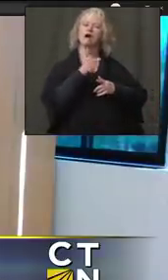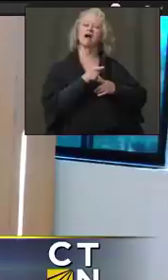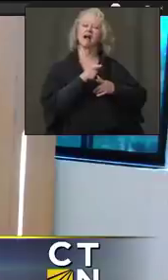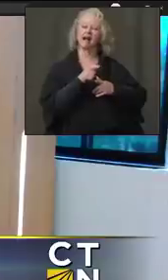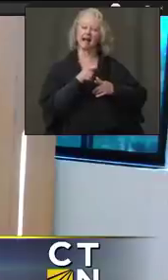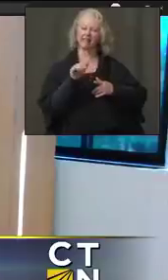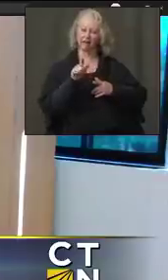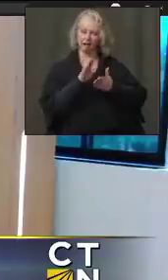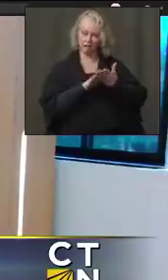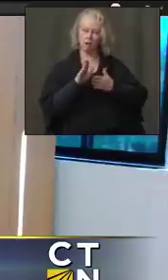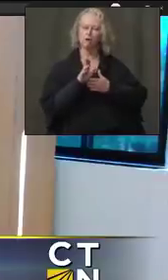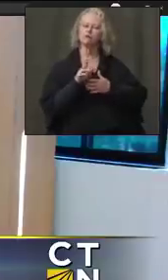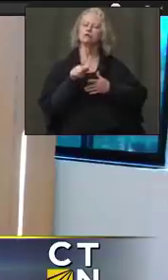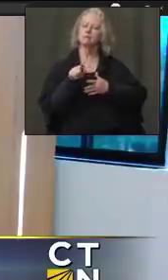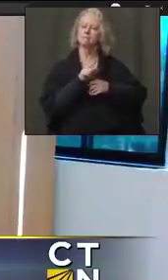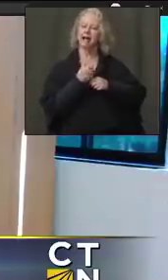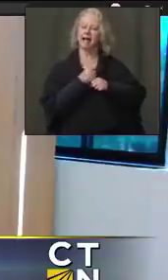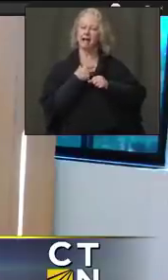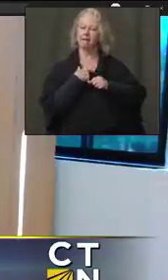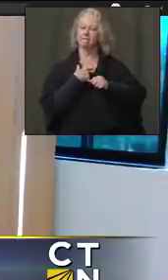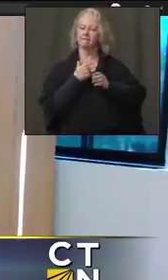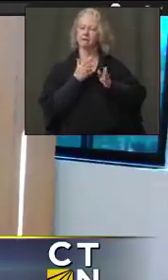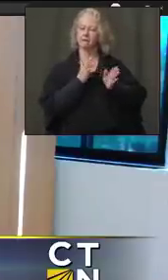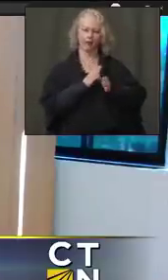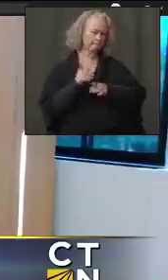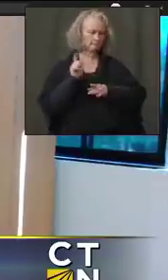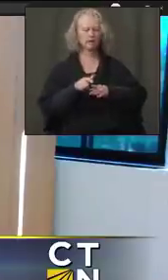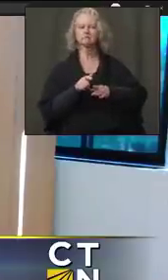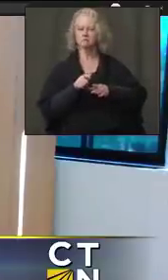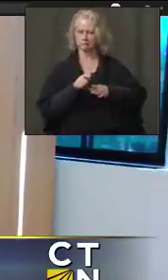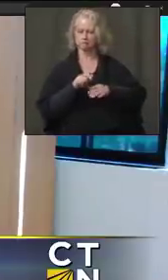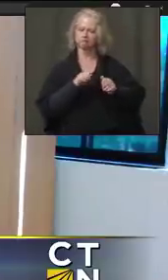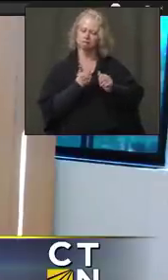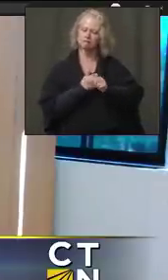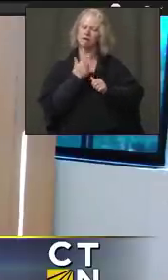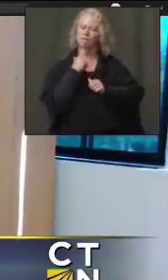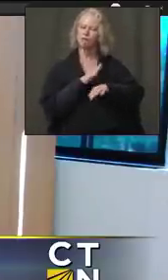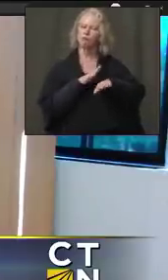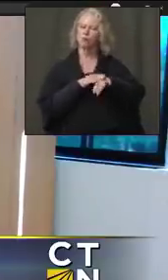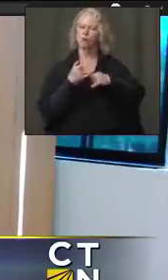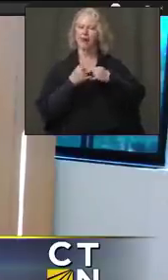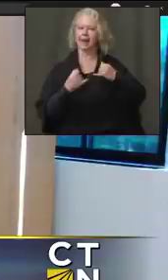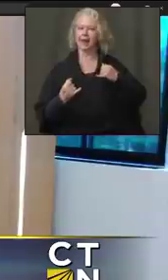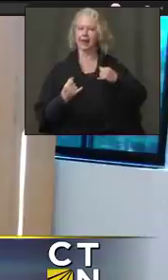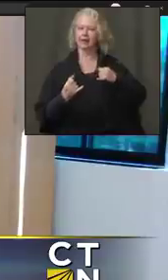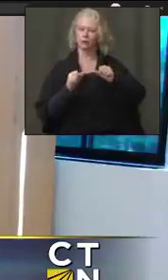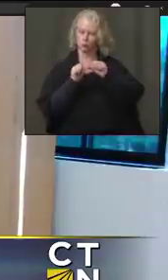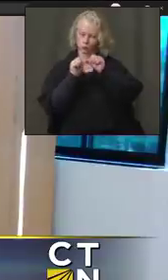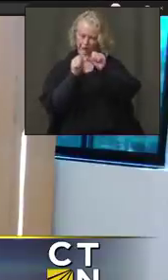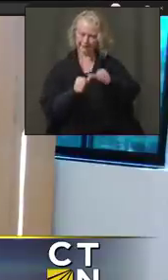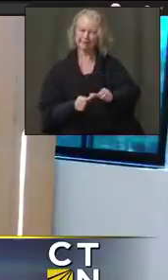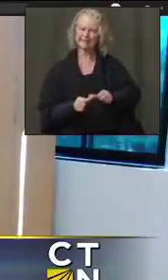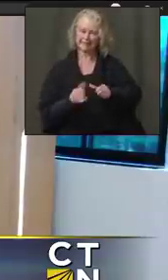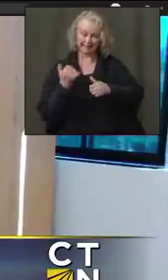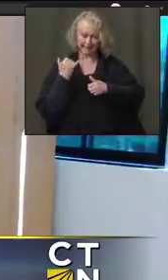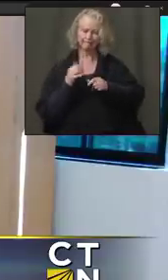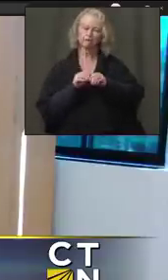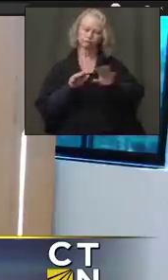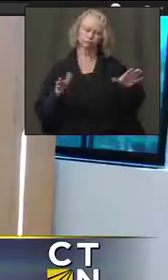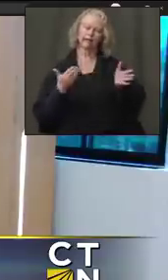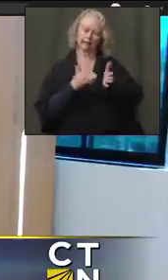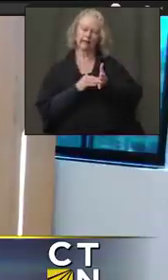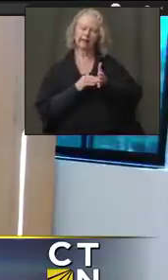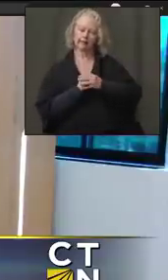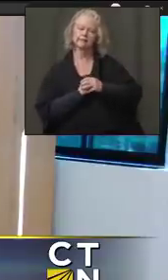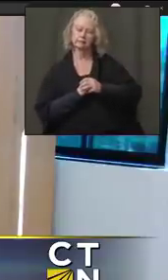individual plans. All have a backup plan for online learning in the event there is a outbreak again.